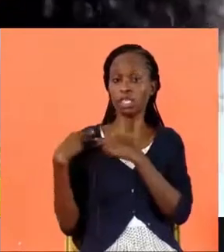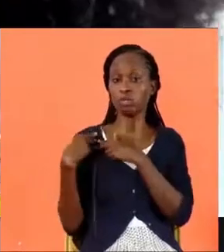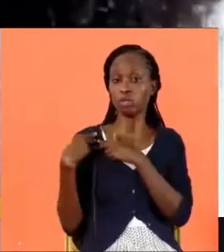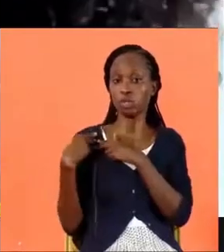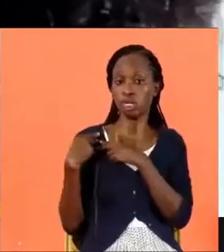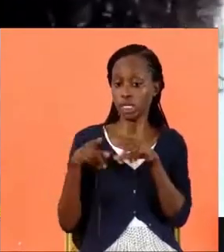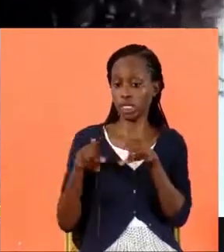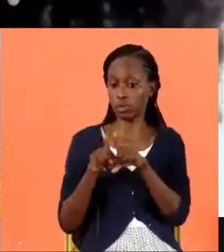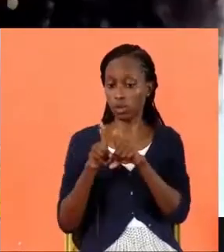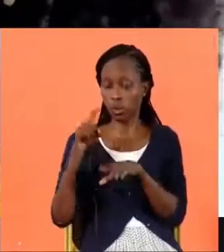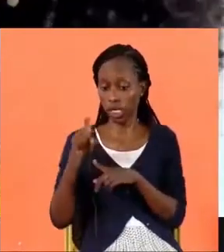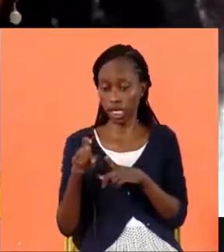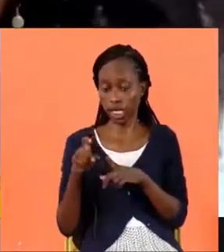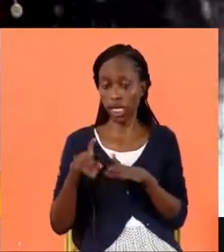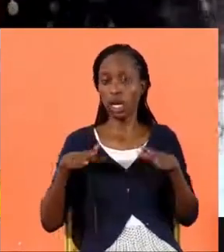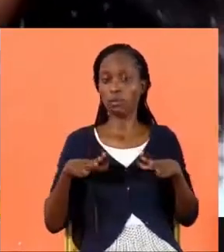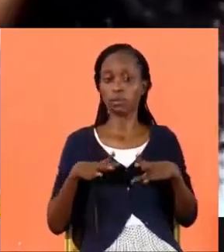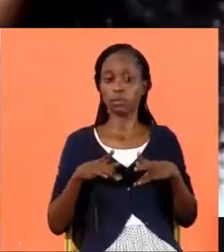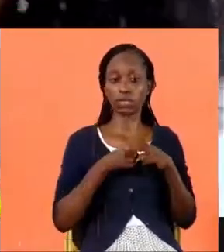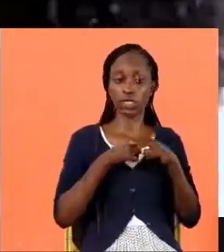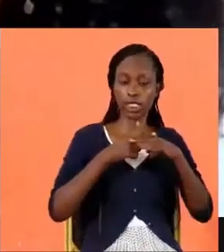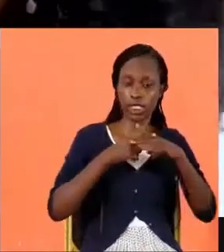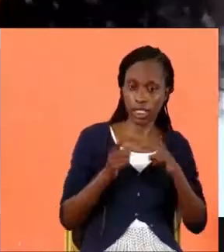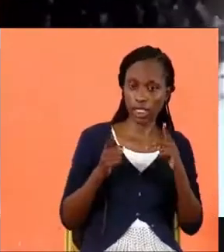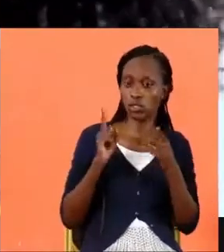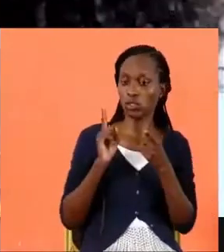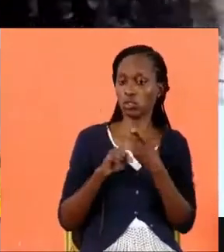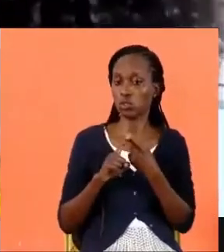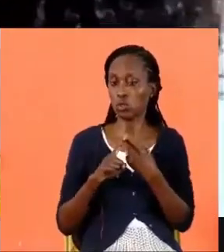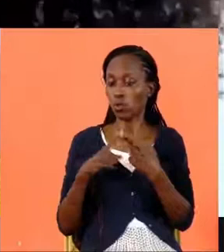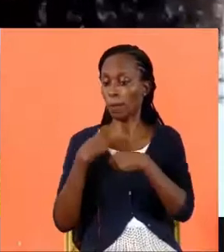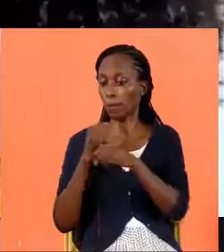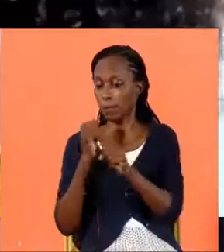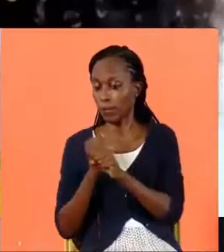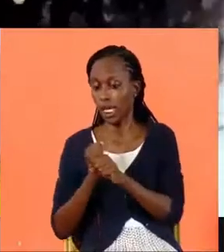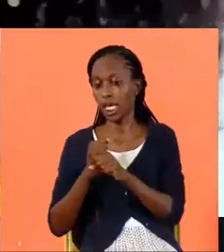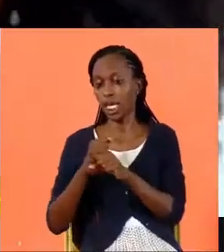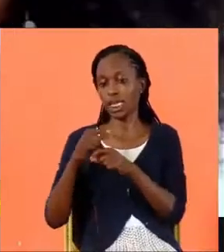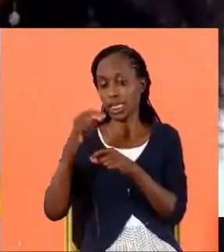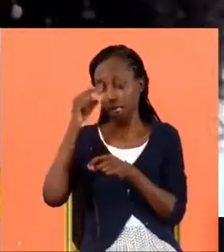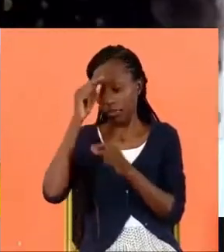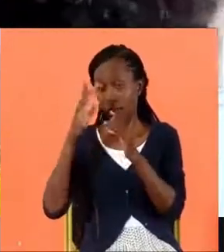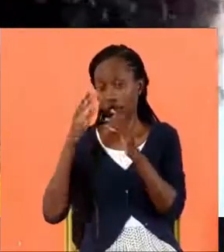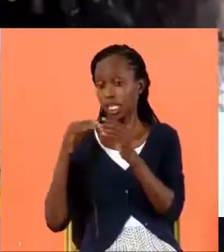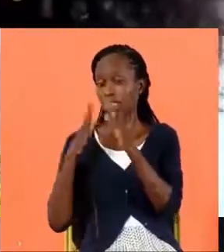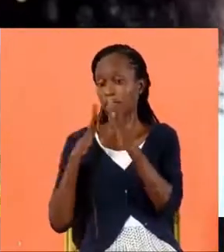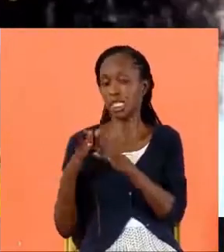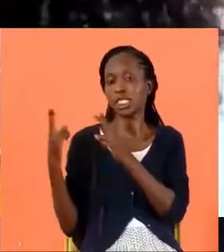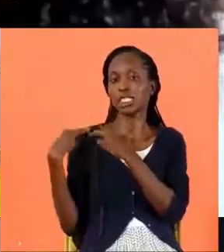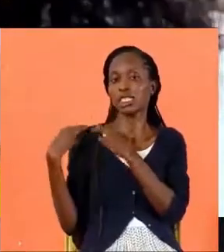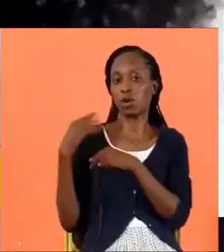need citizens to begin to hold our politicians and policymakers to account, because